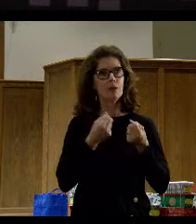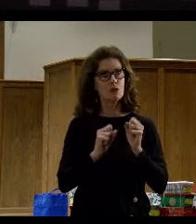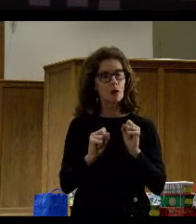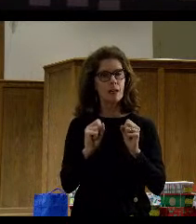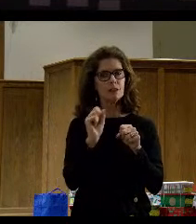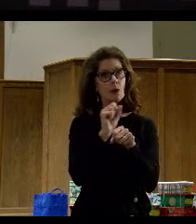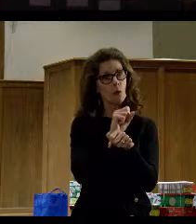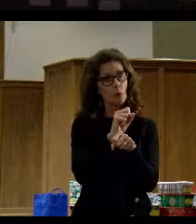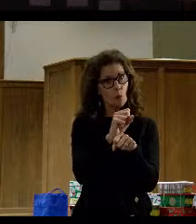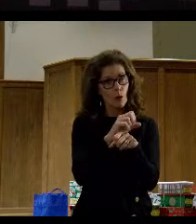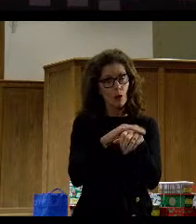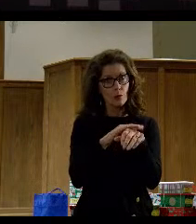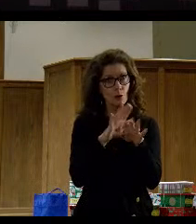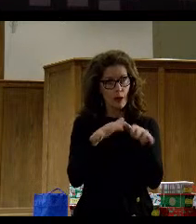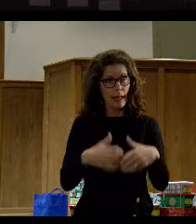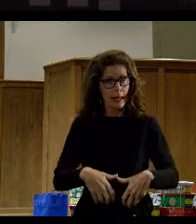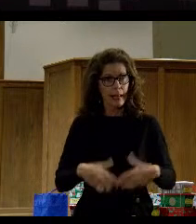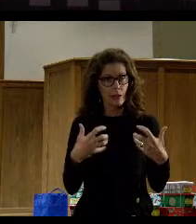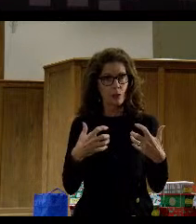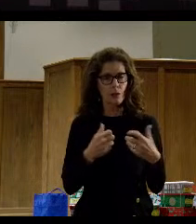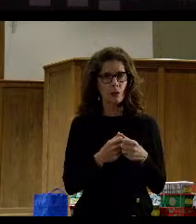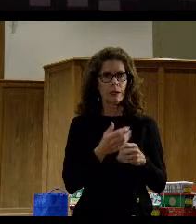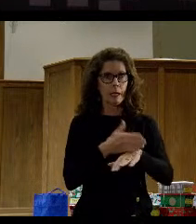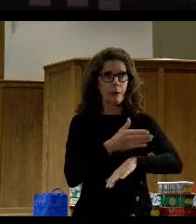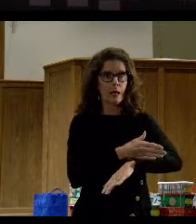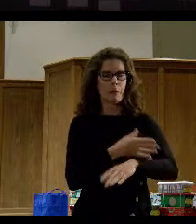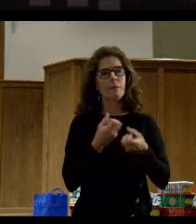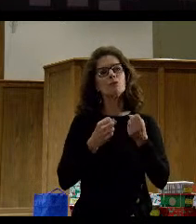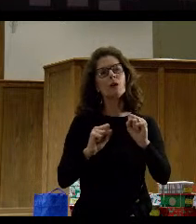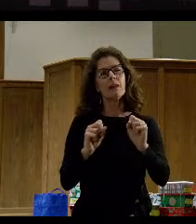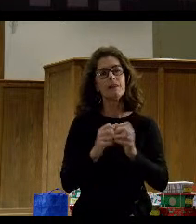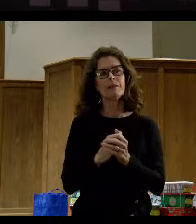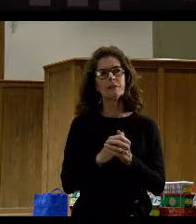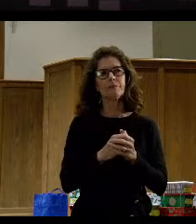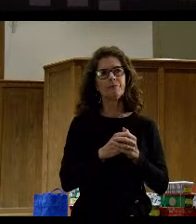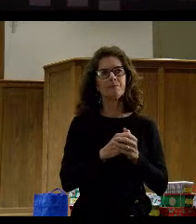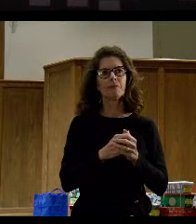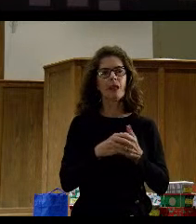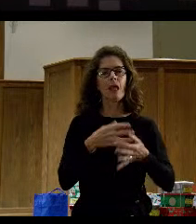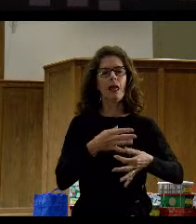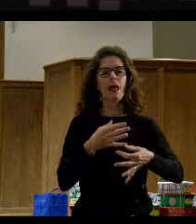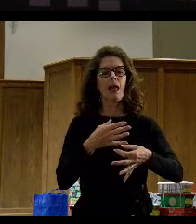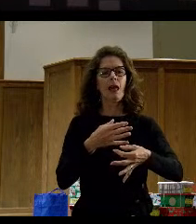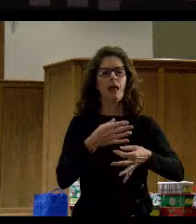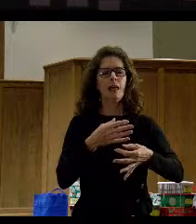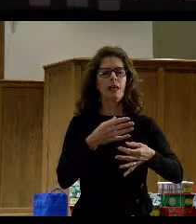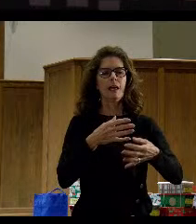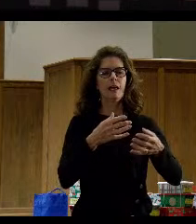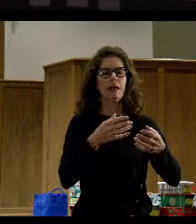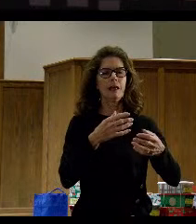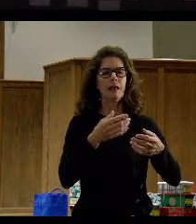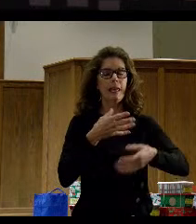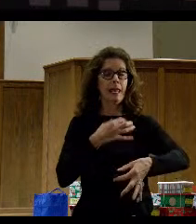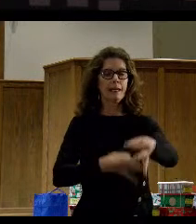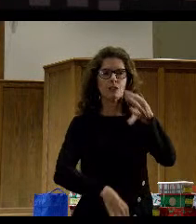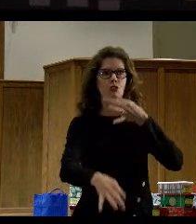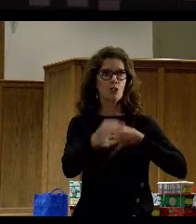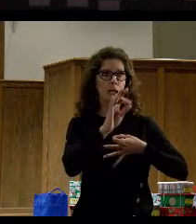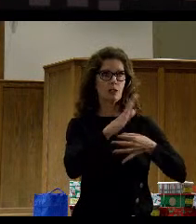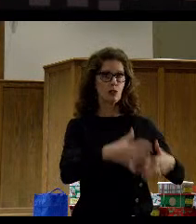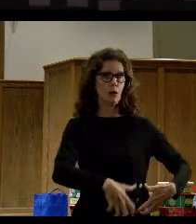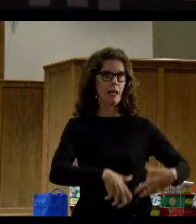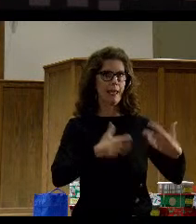trying to get better at this, then try this out. Exchange your anger for action. Like, do